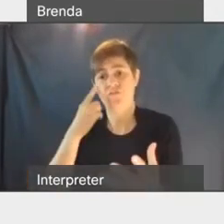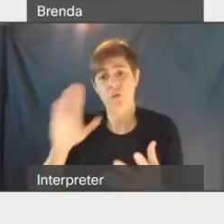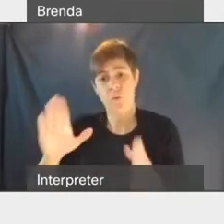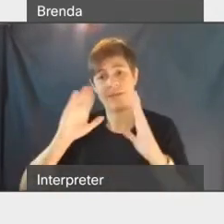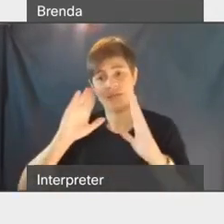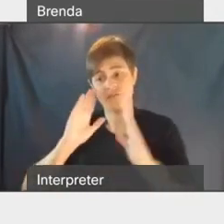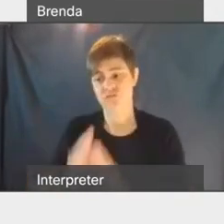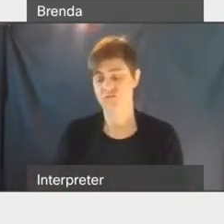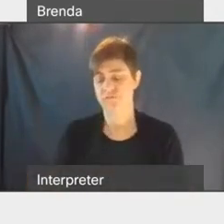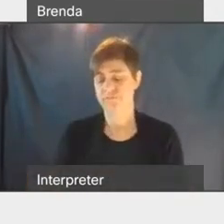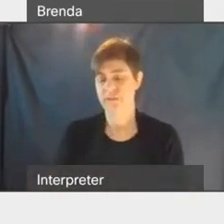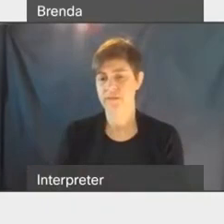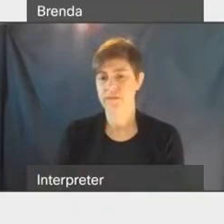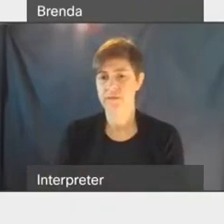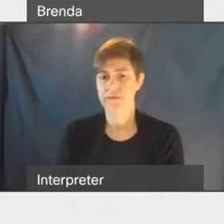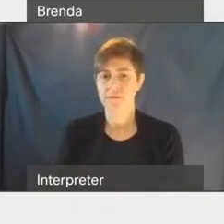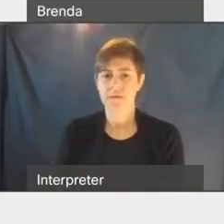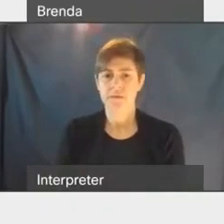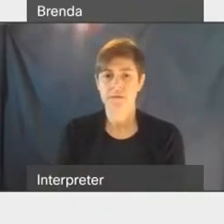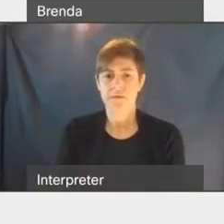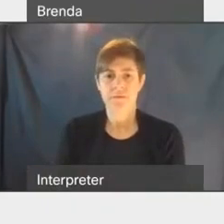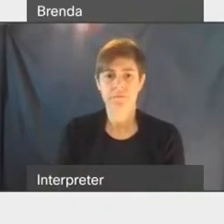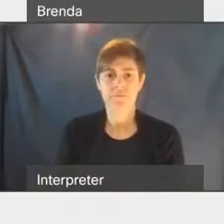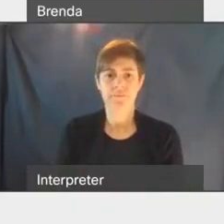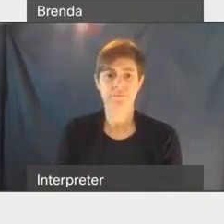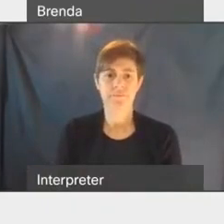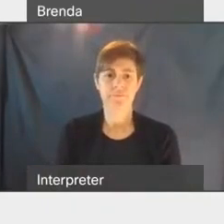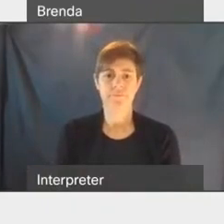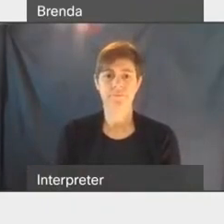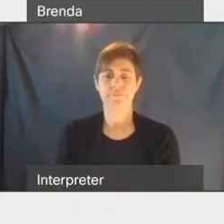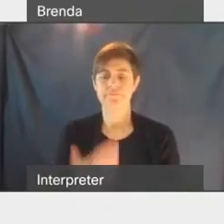and time. Thank you very much.